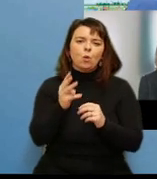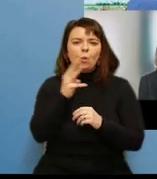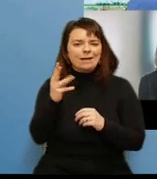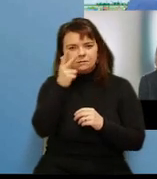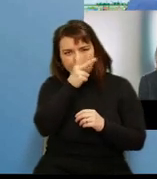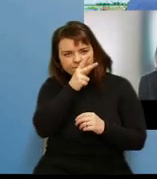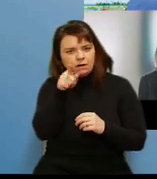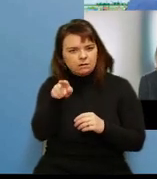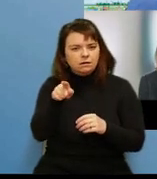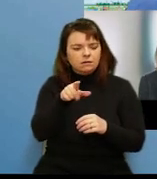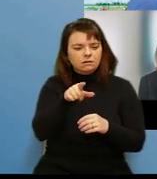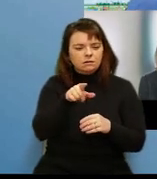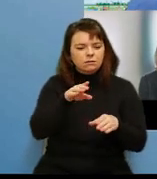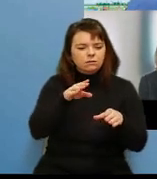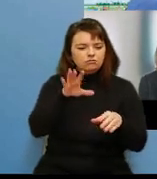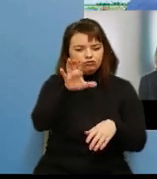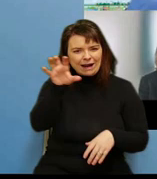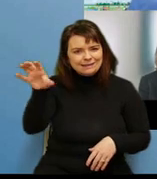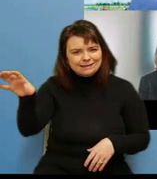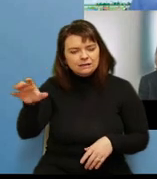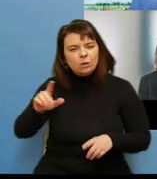pack on the West Suffolk practices,